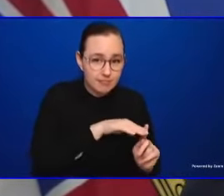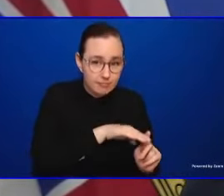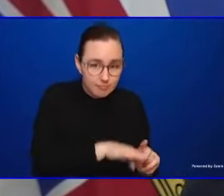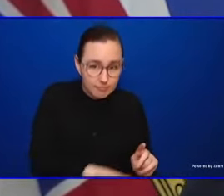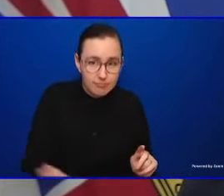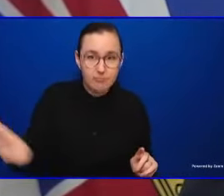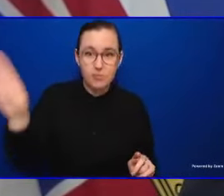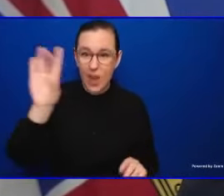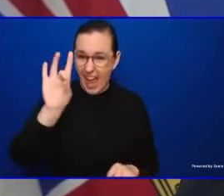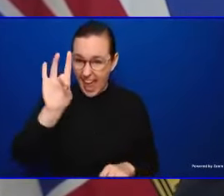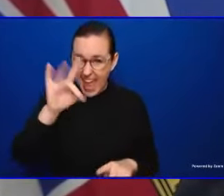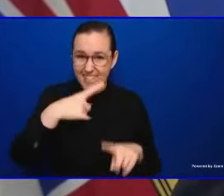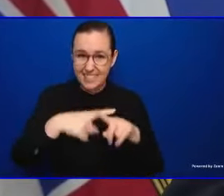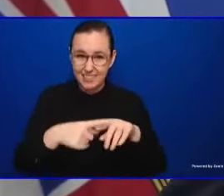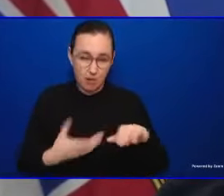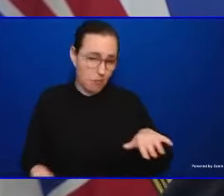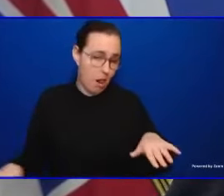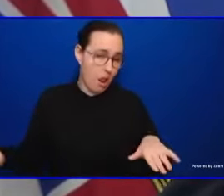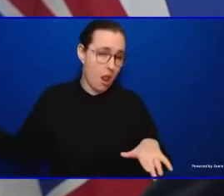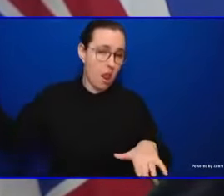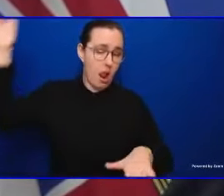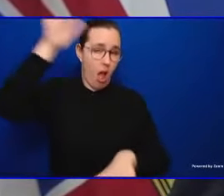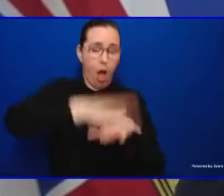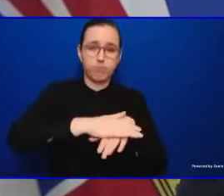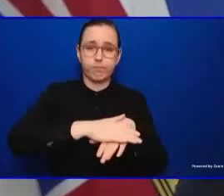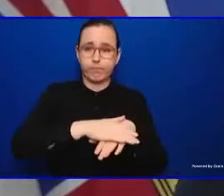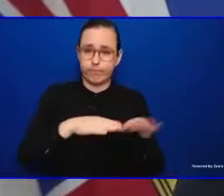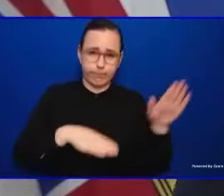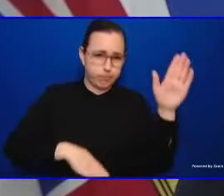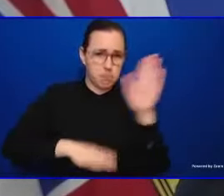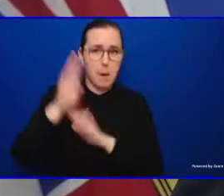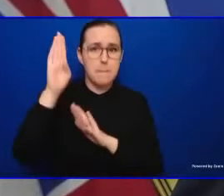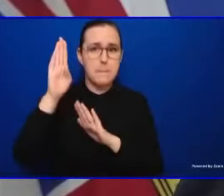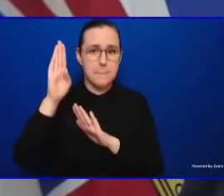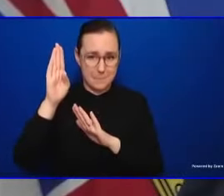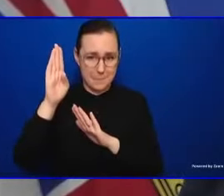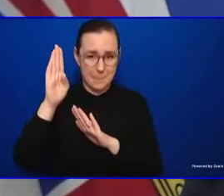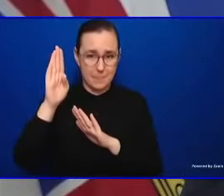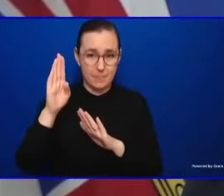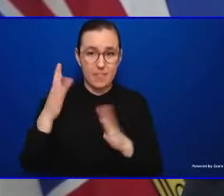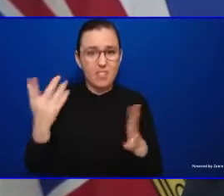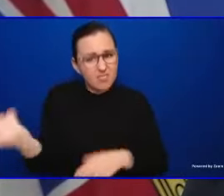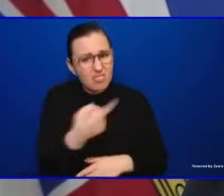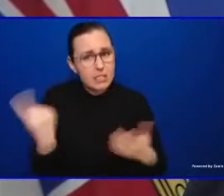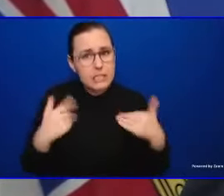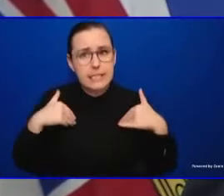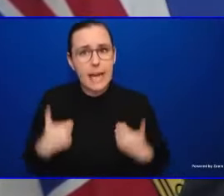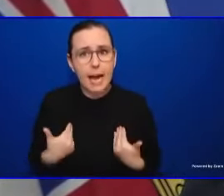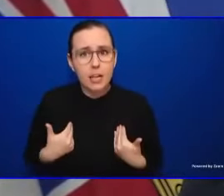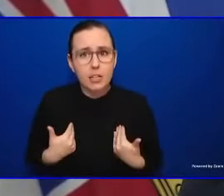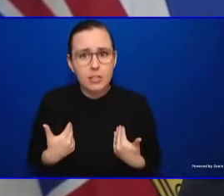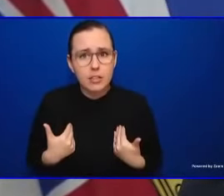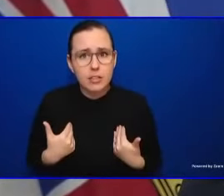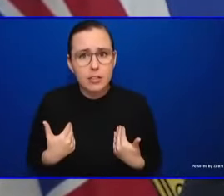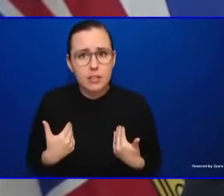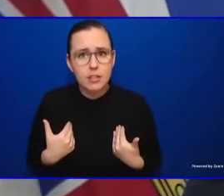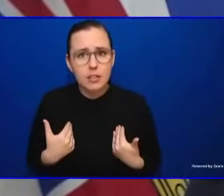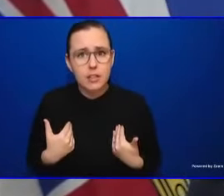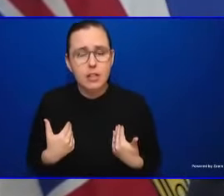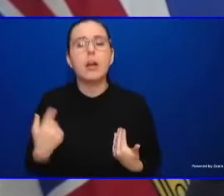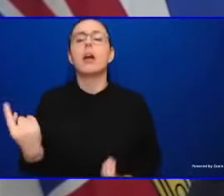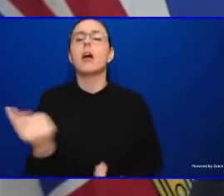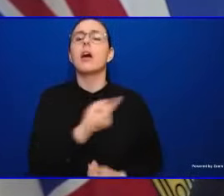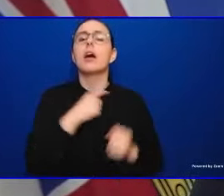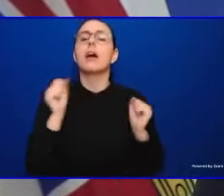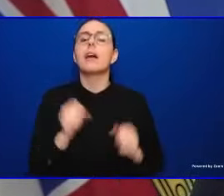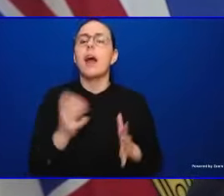us, unfortunately, because I know all of you and all of us are tired, but we can do this together, and we must do this together to do